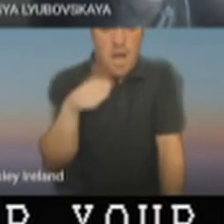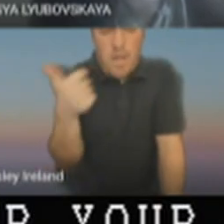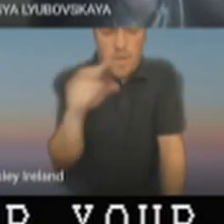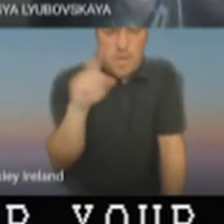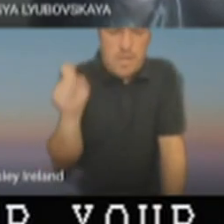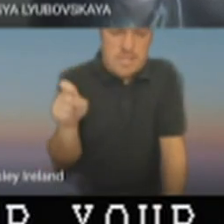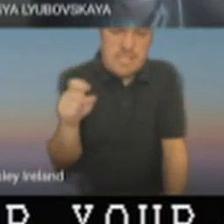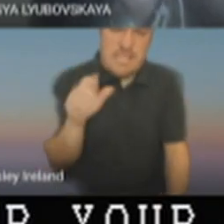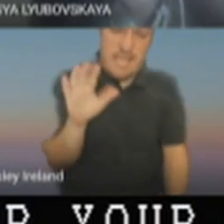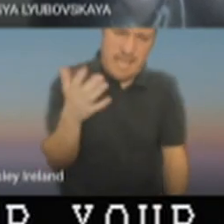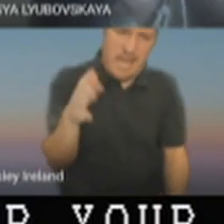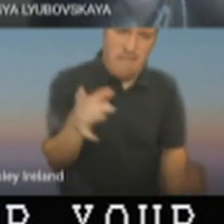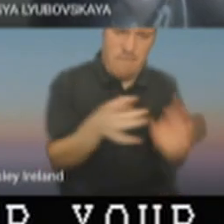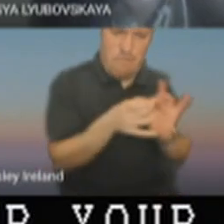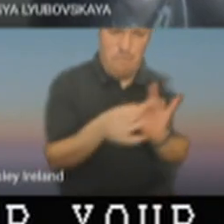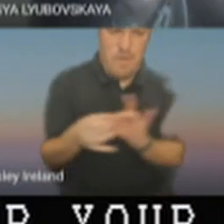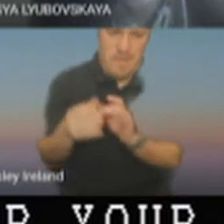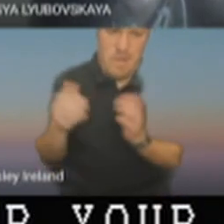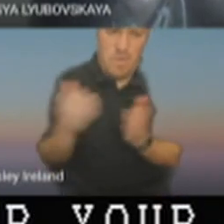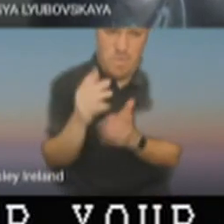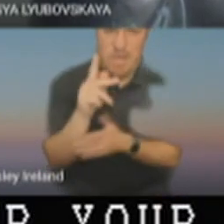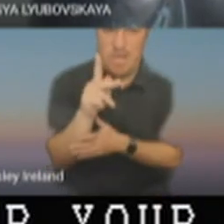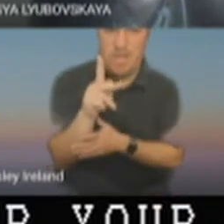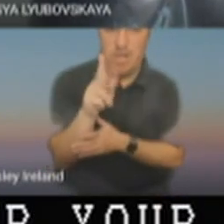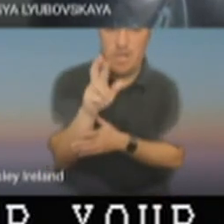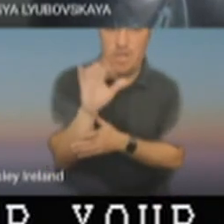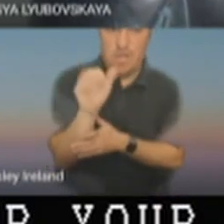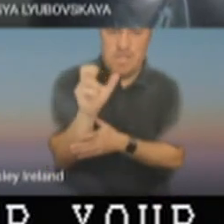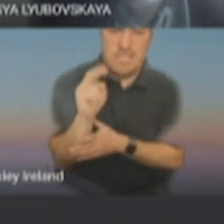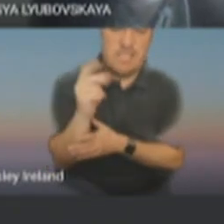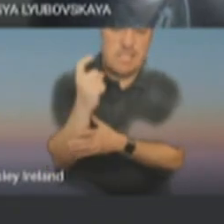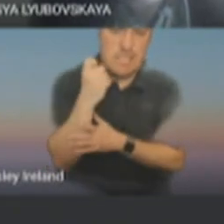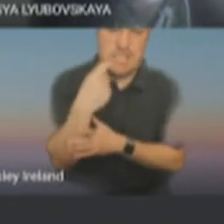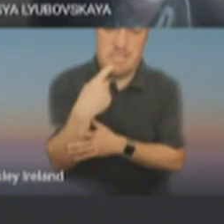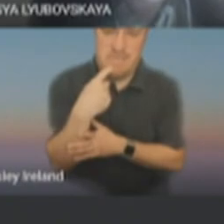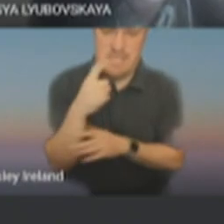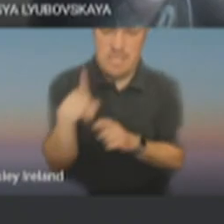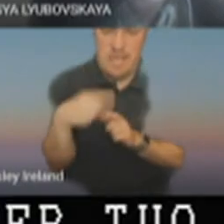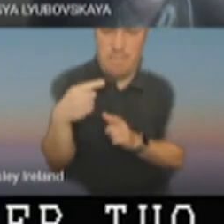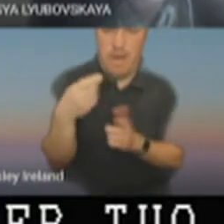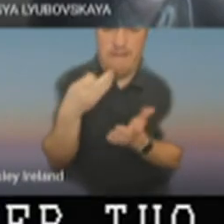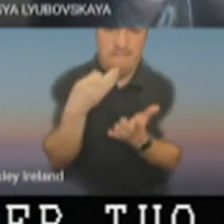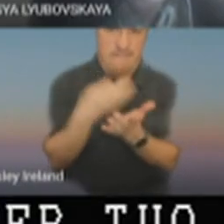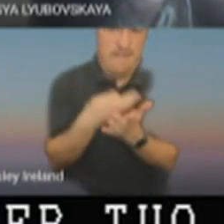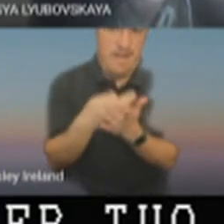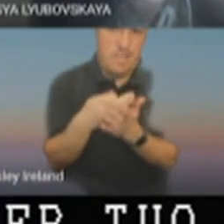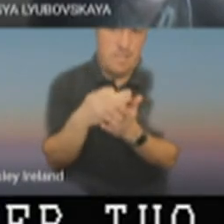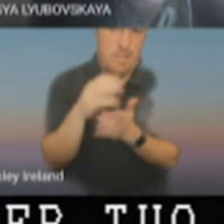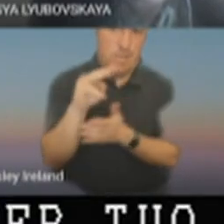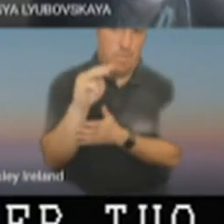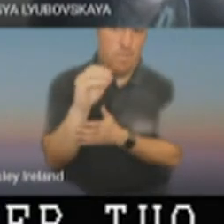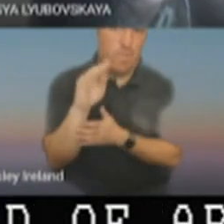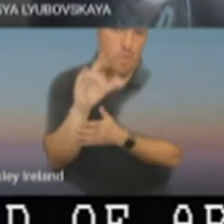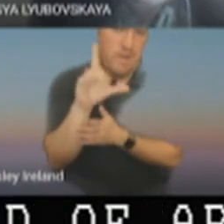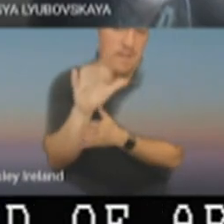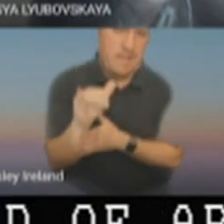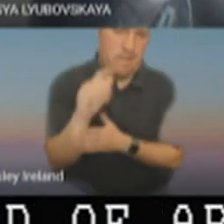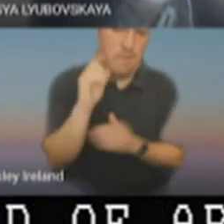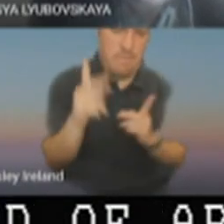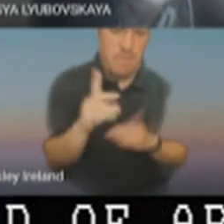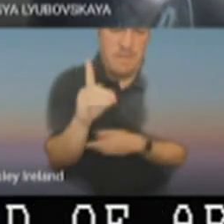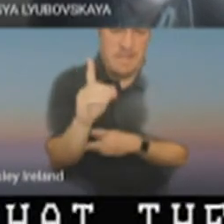And then my other 2 questions are related with what the commissioner just mentioned